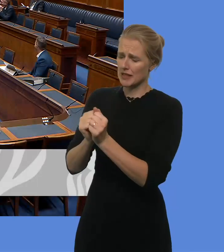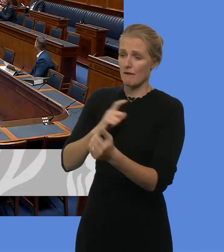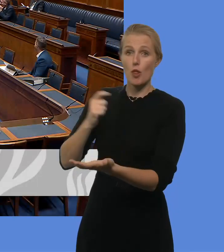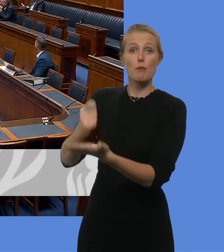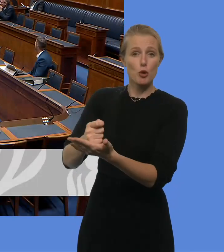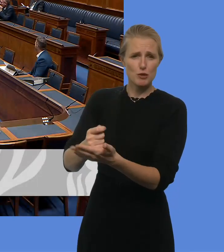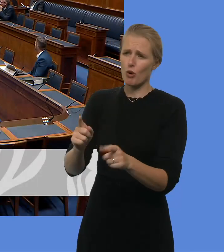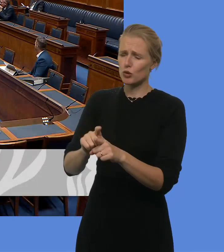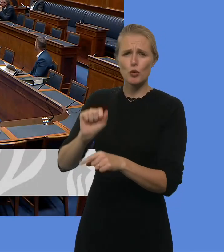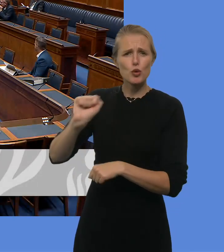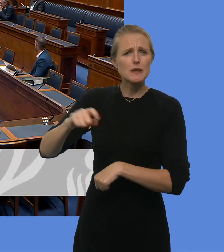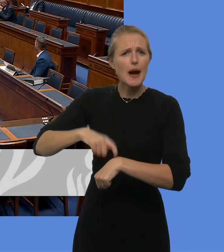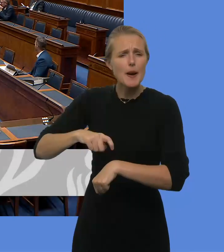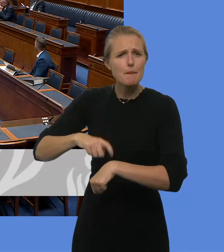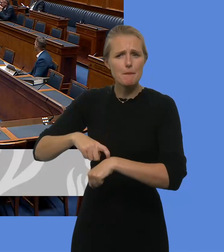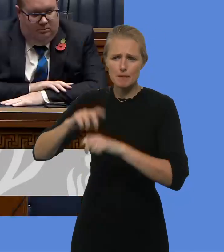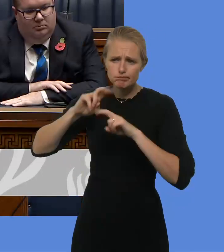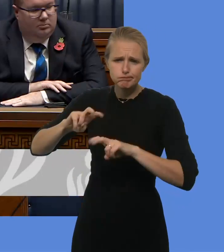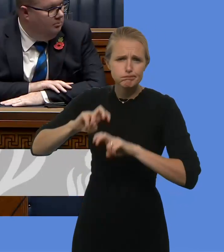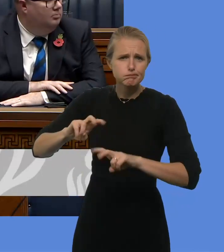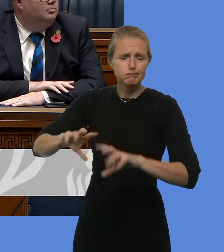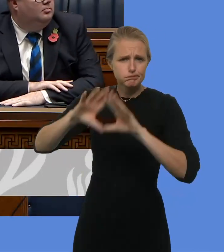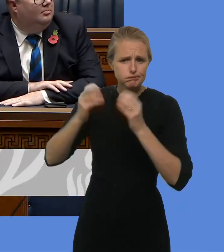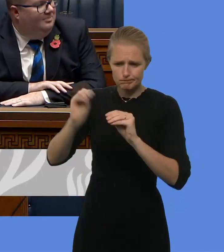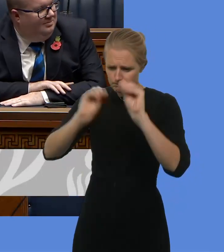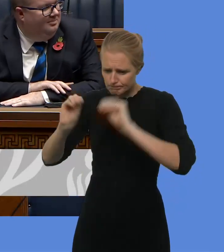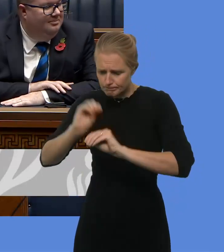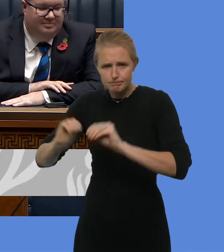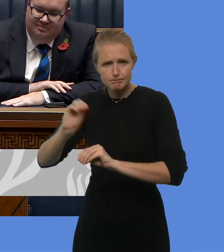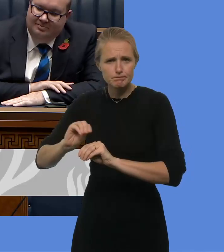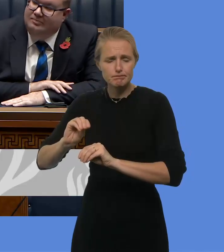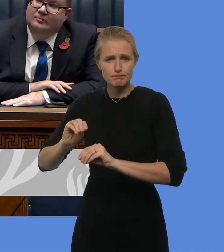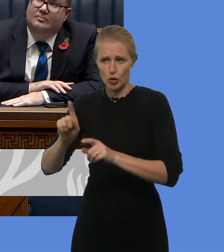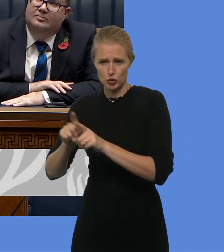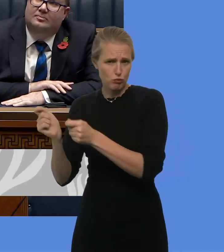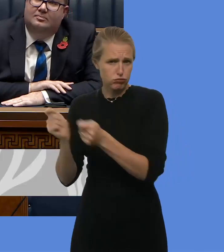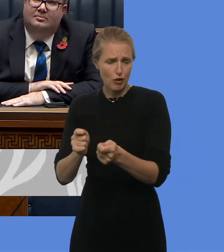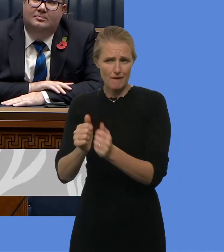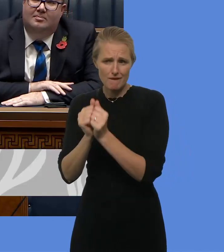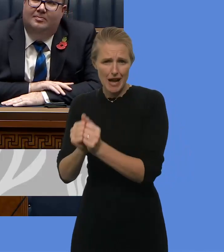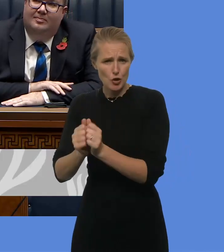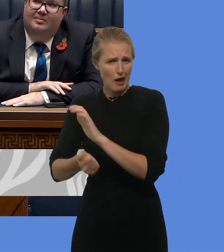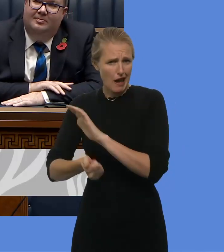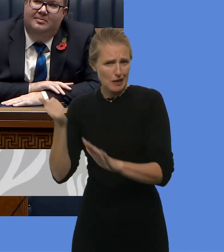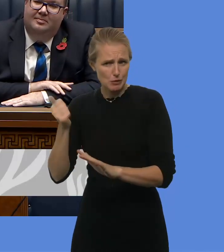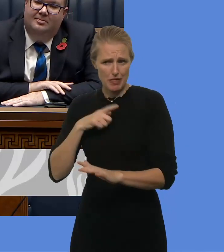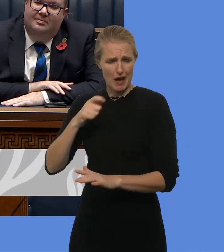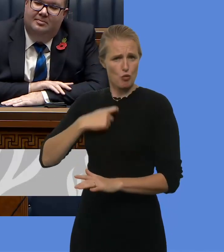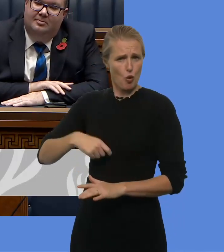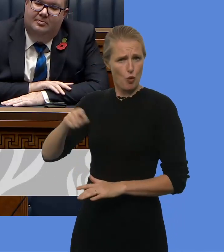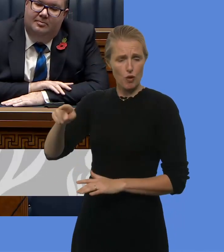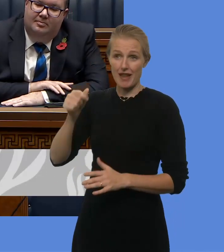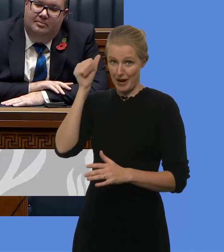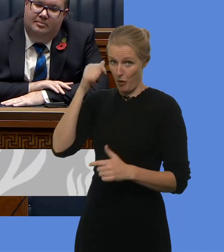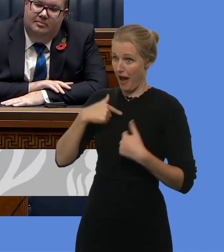also for his time on the Education Committee, and the value and expertise that he brought to that role was very much, I know, appreciated